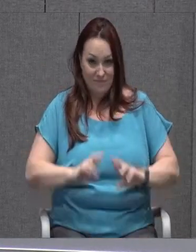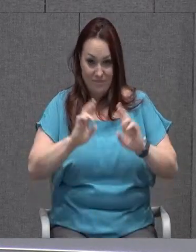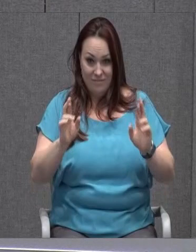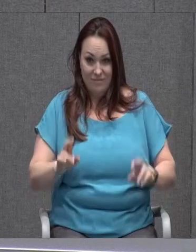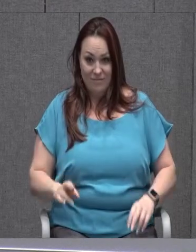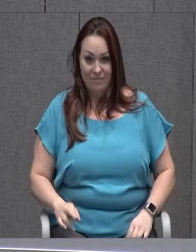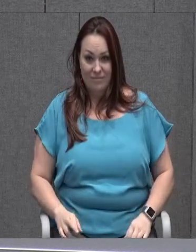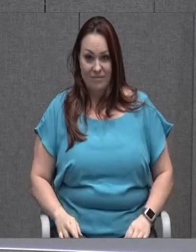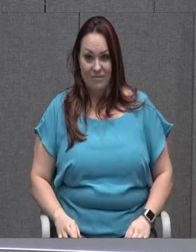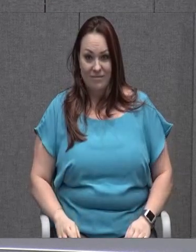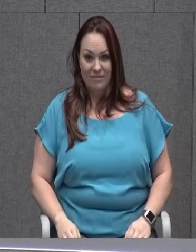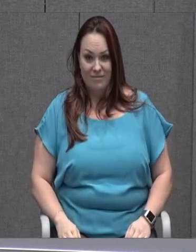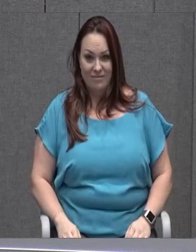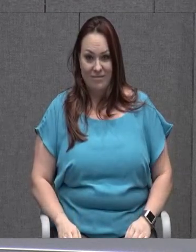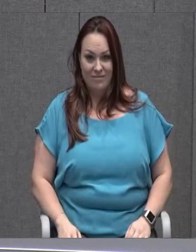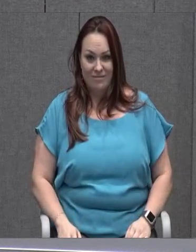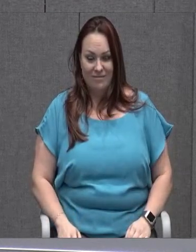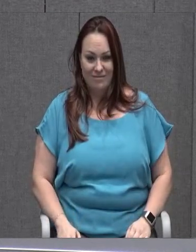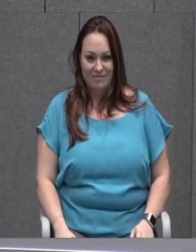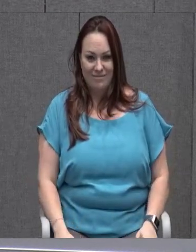Ya.